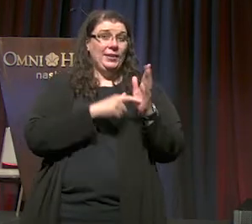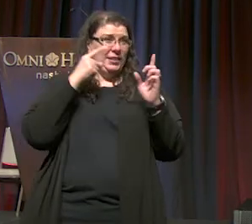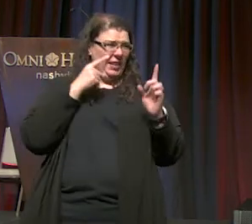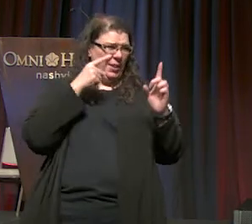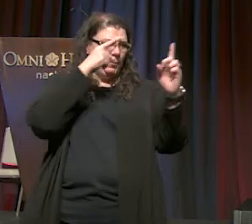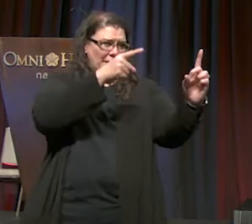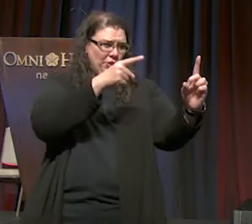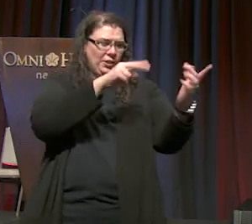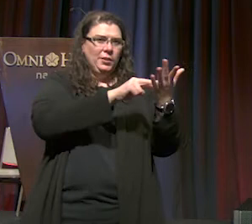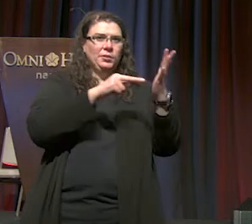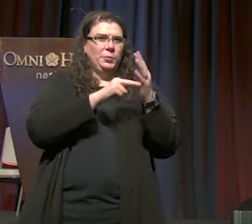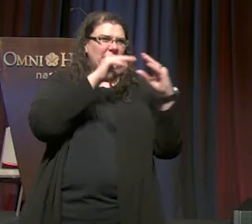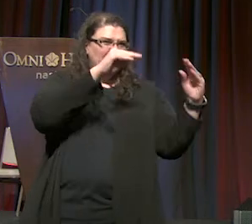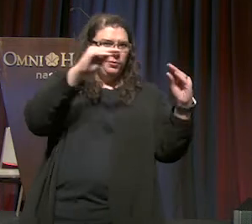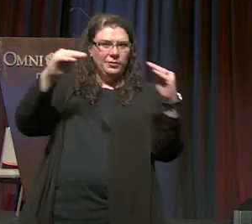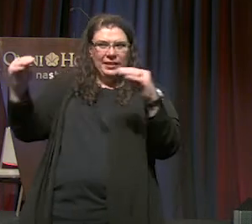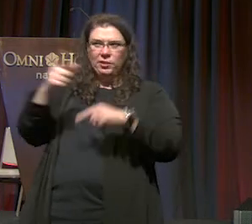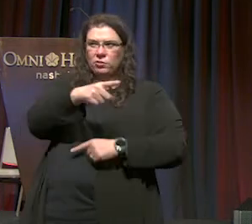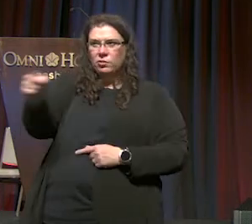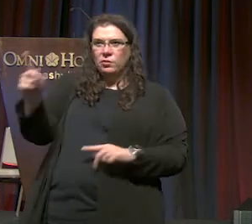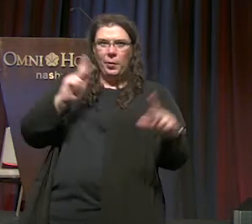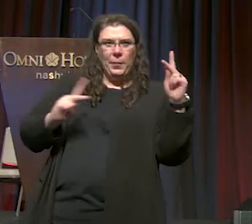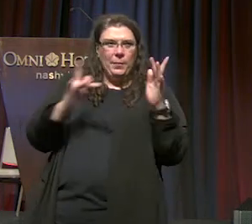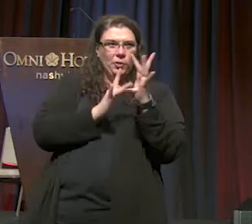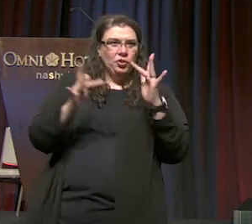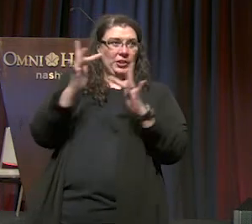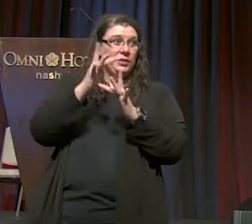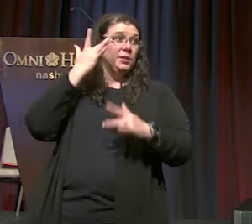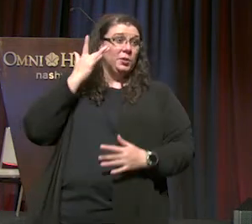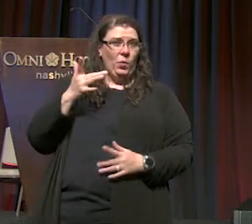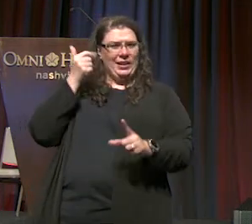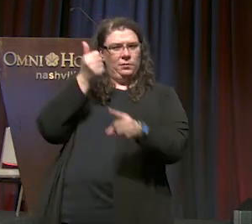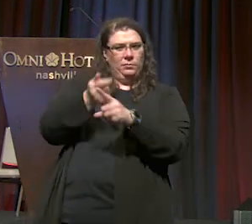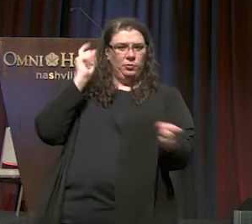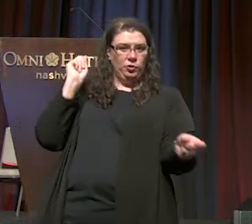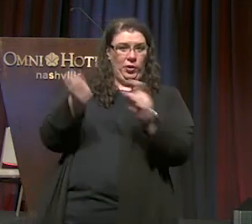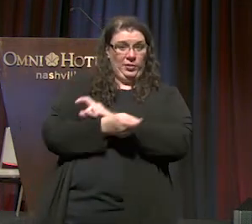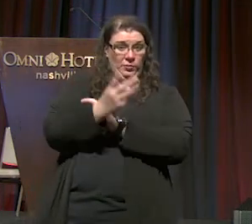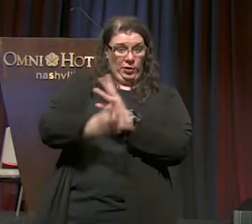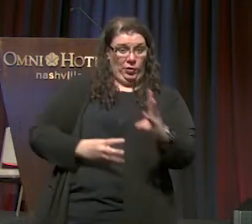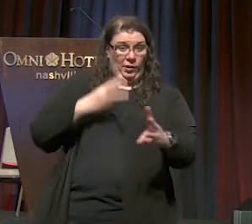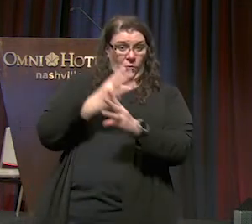disciples of Jesus for the transformation of the world has suffered.